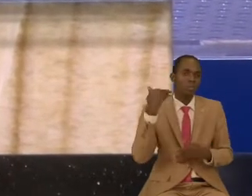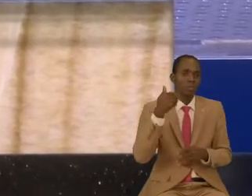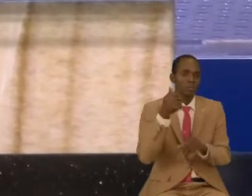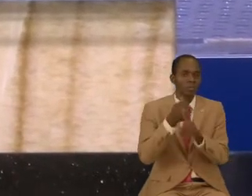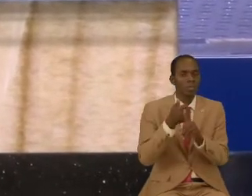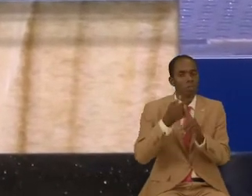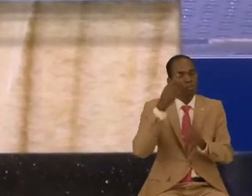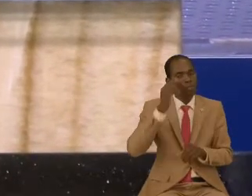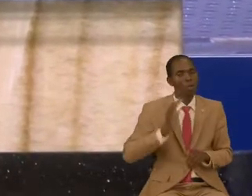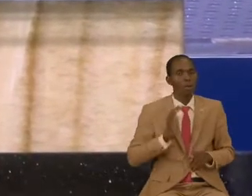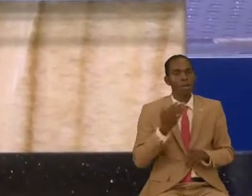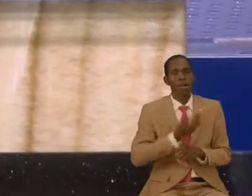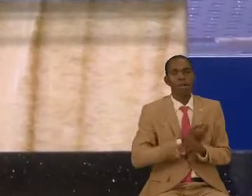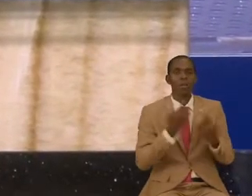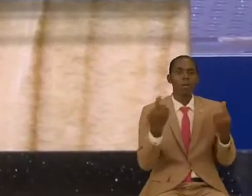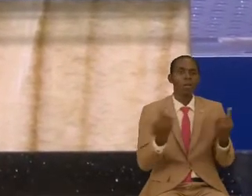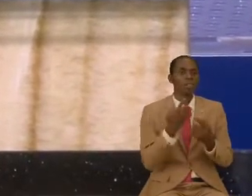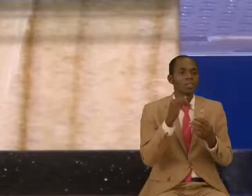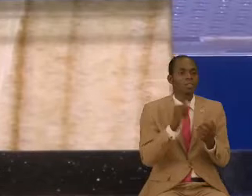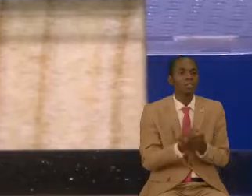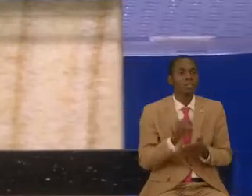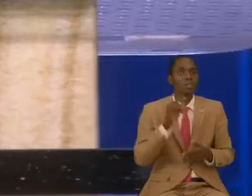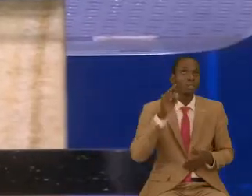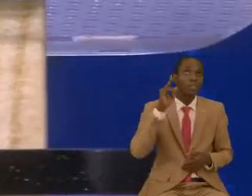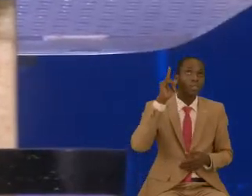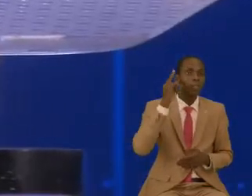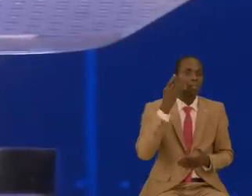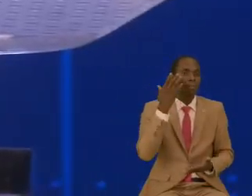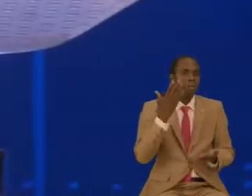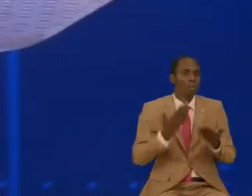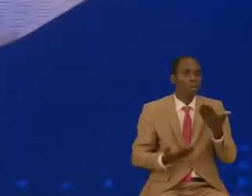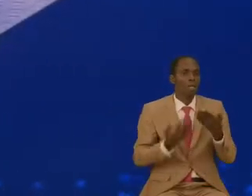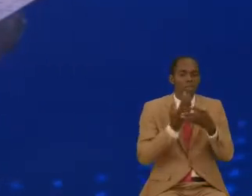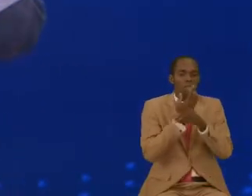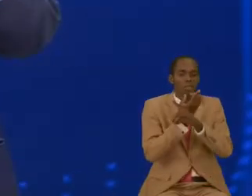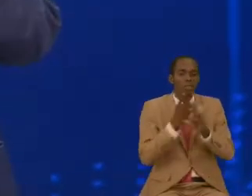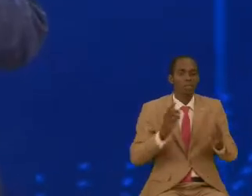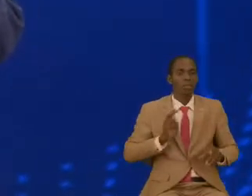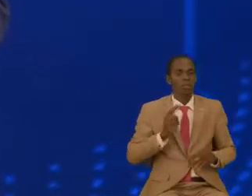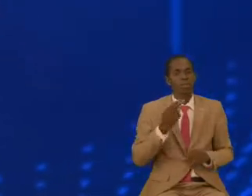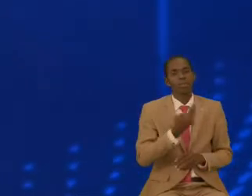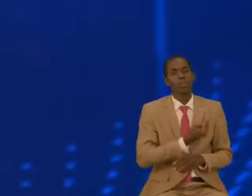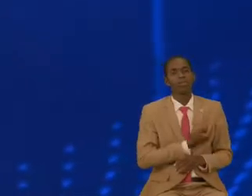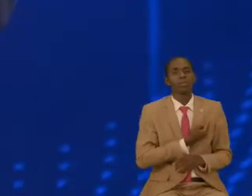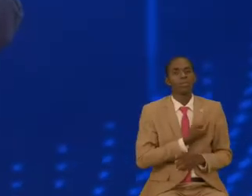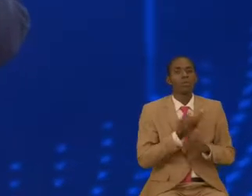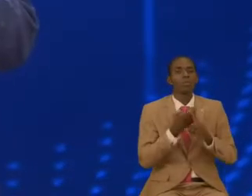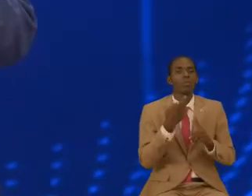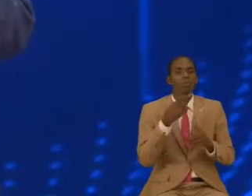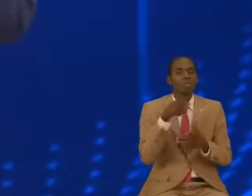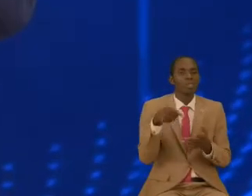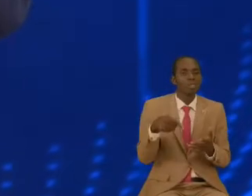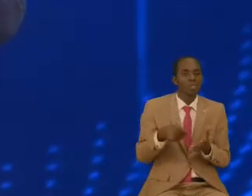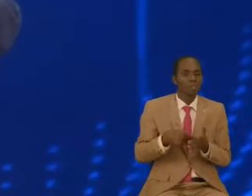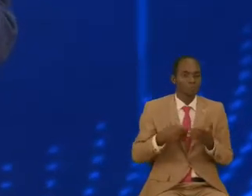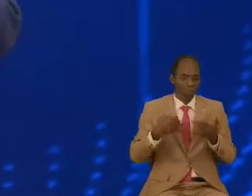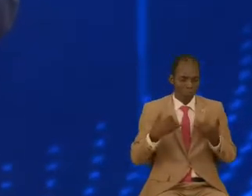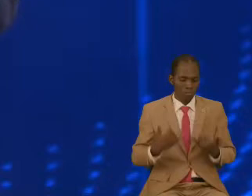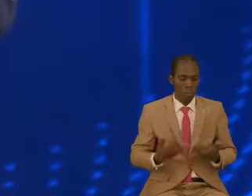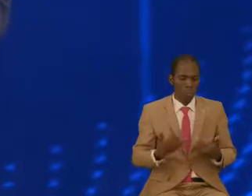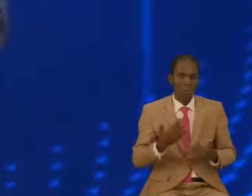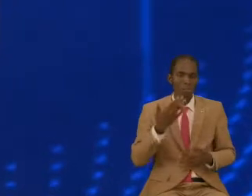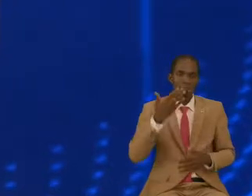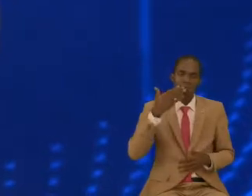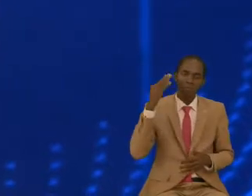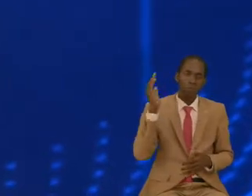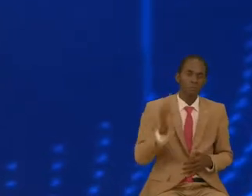for our sins, that he might deliver us from this